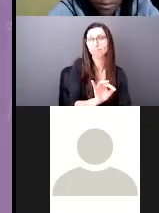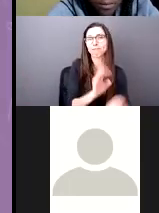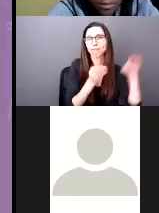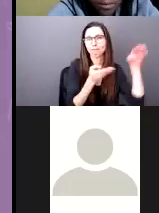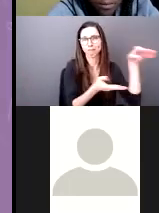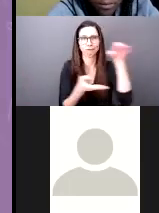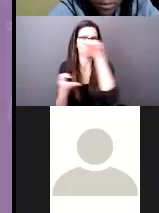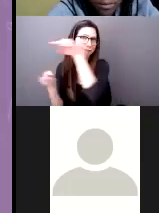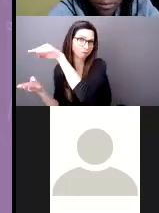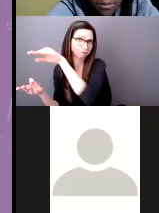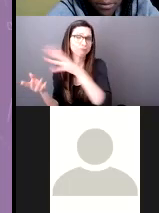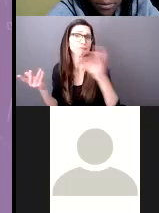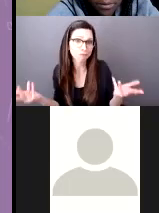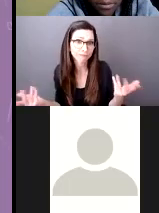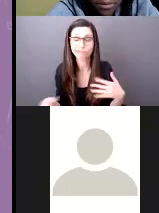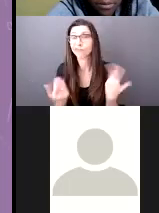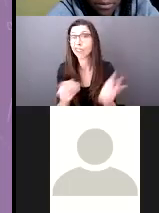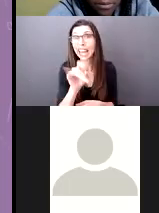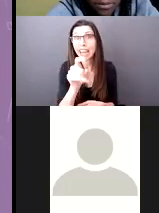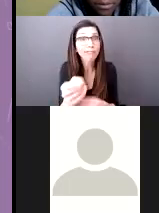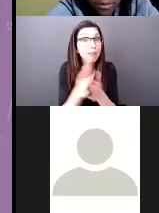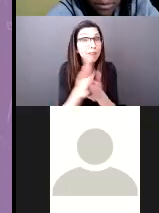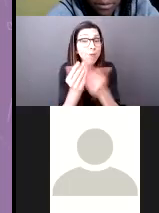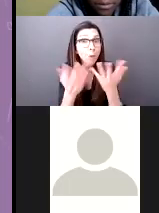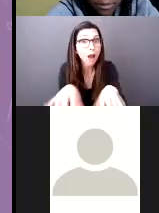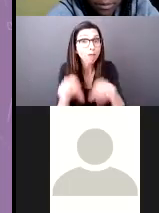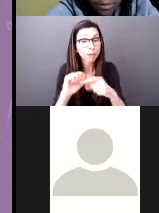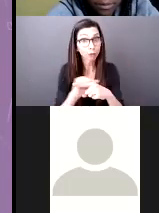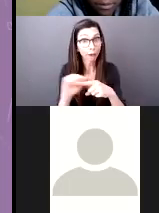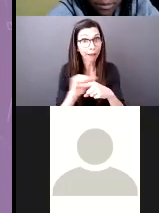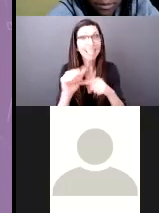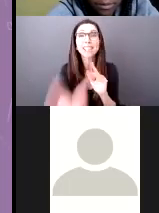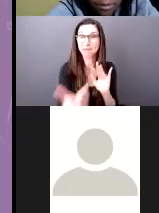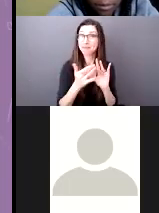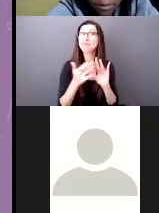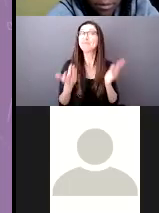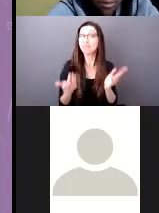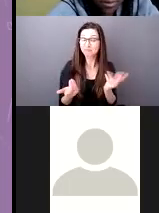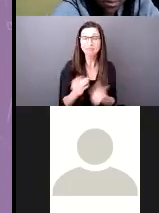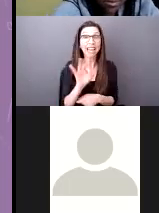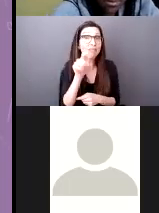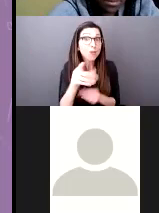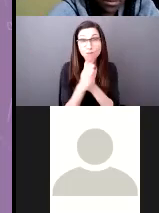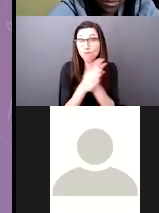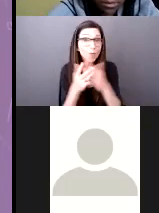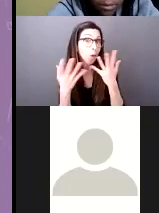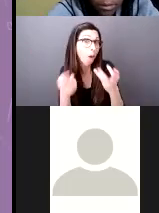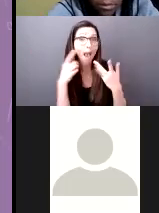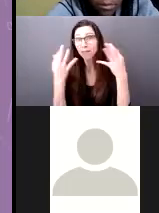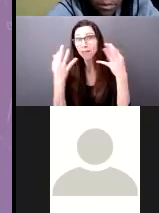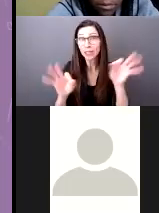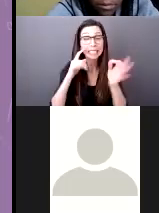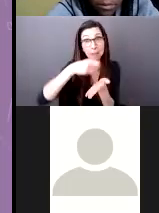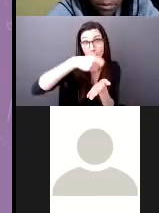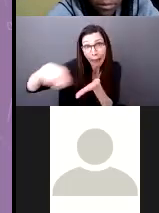with us for some training, you can connect with us. If you're interested in some swag, so some pens, pamphlets, etc.,